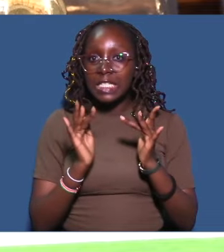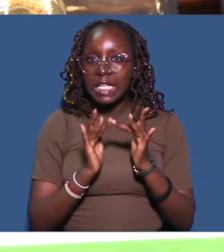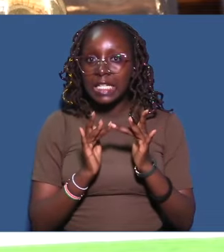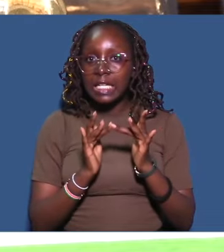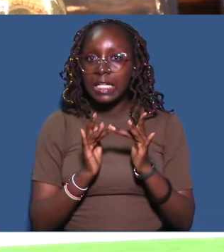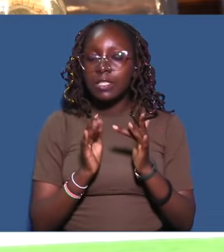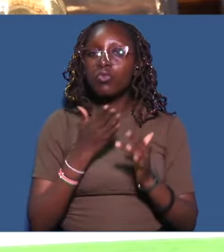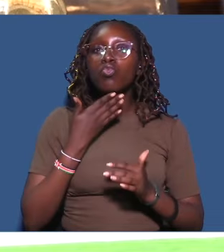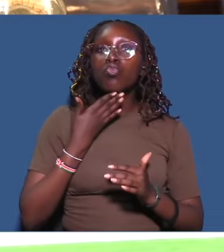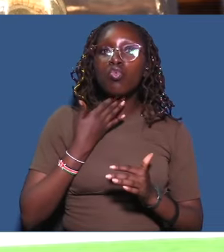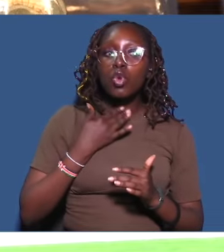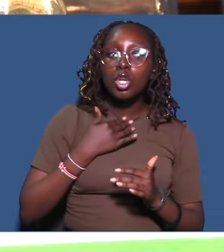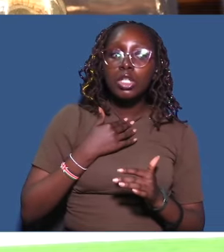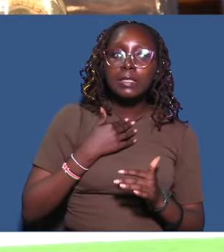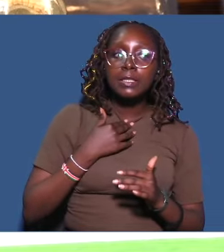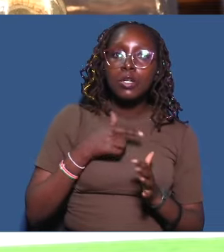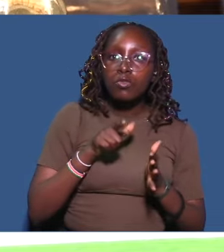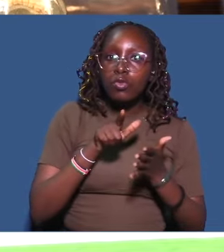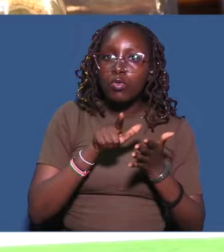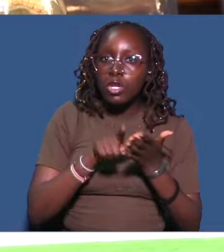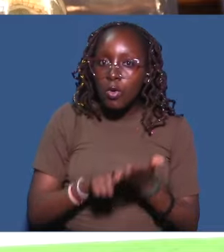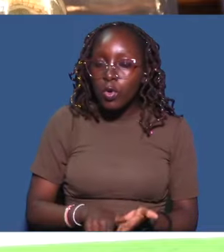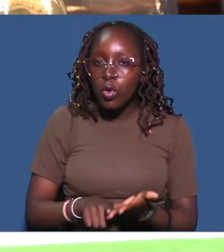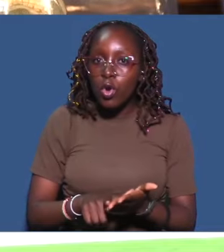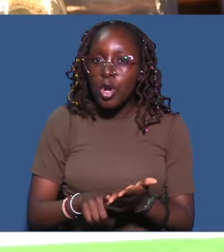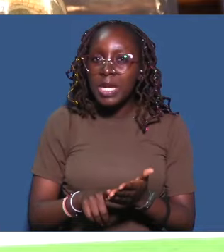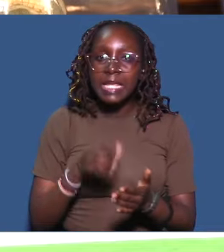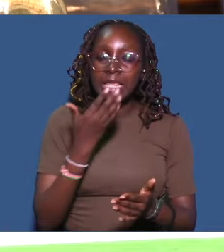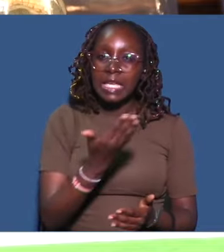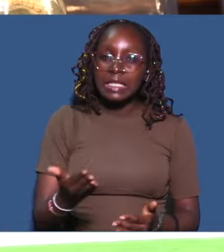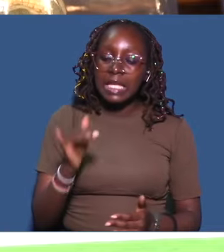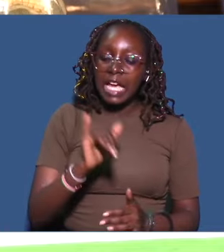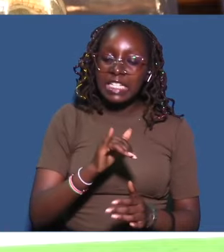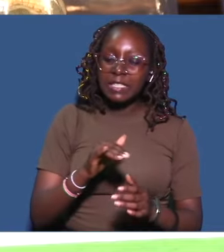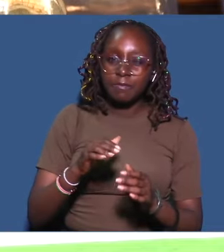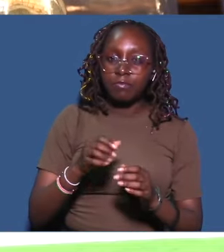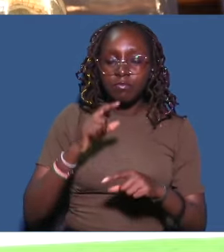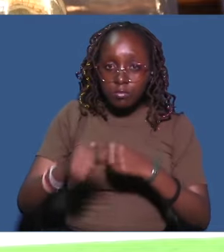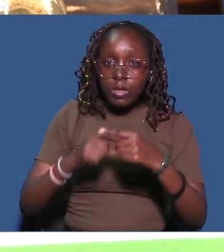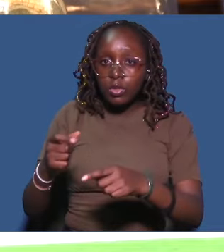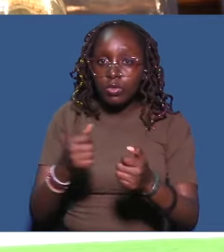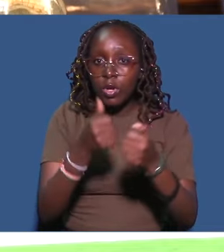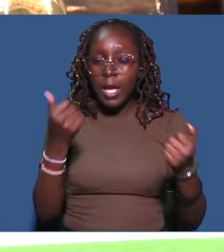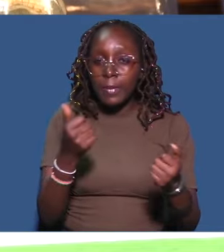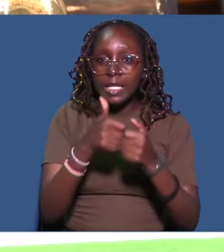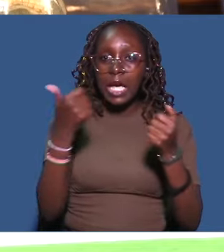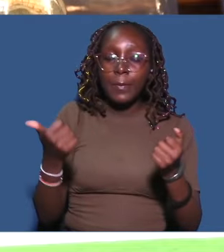and now you want to download and update things. So it's an active process. It's downloading. You'll see